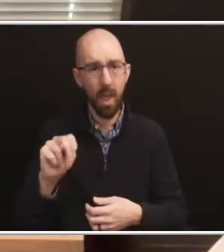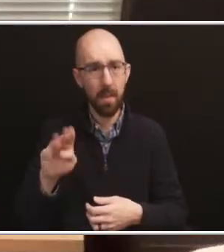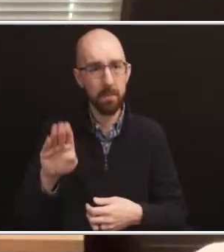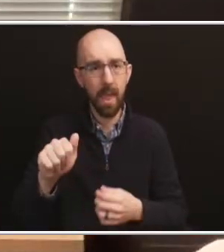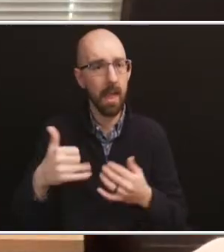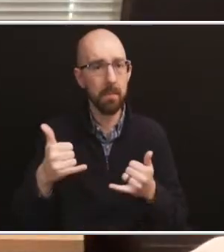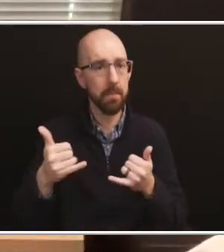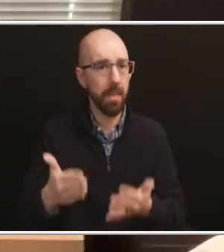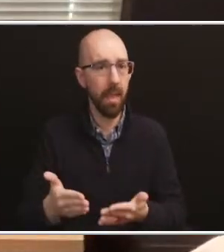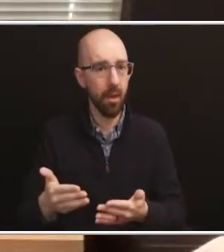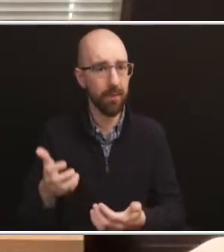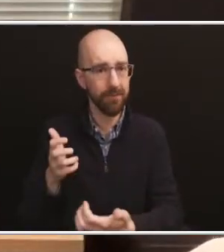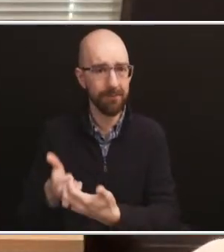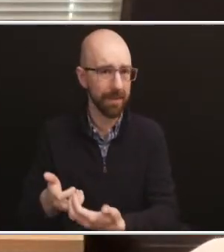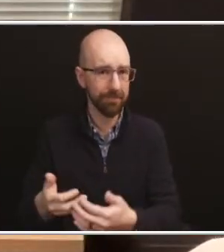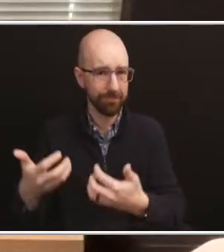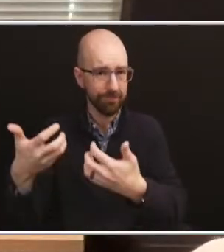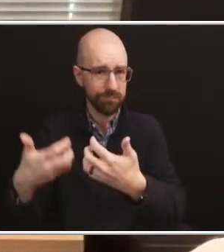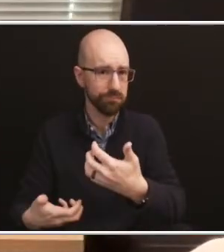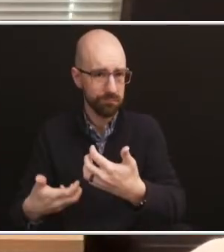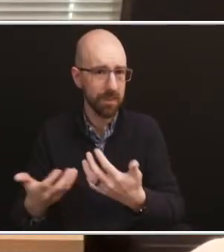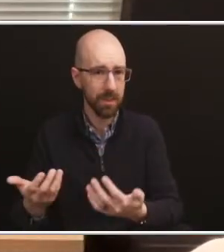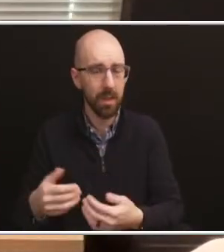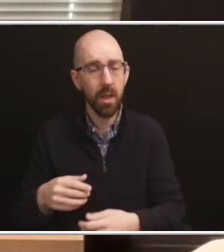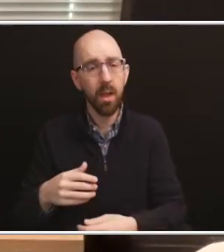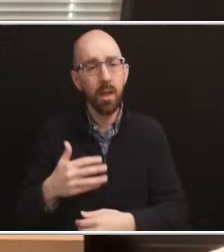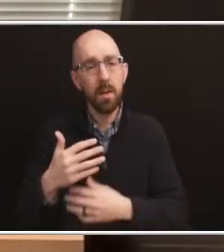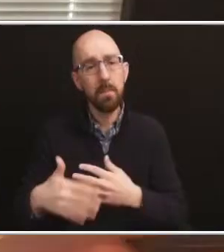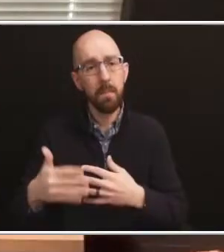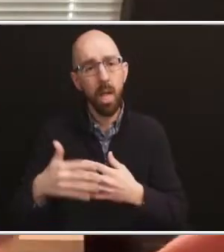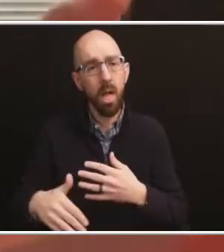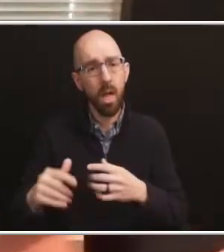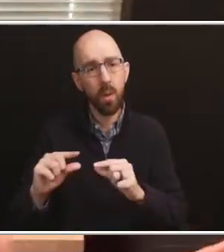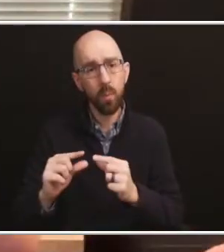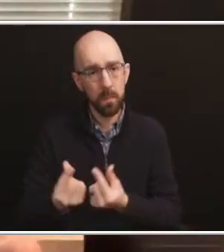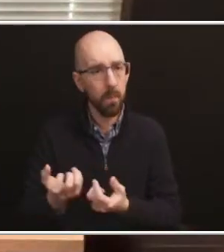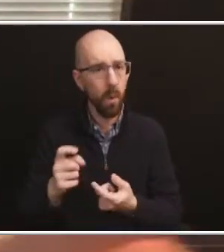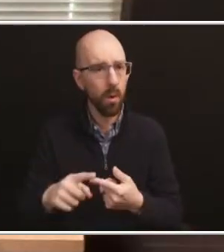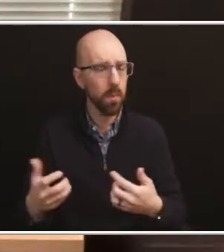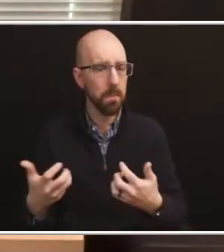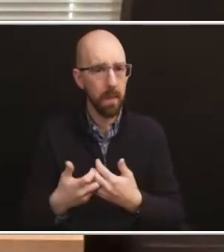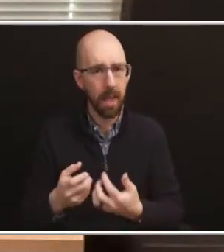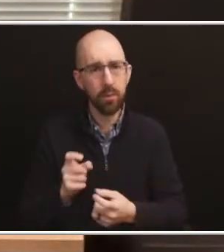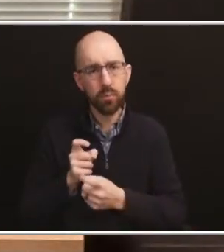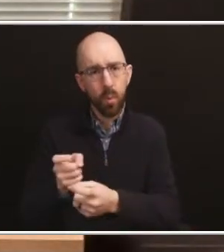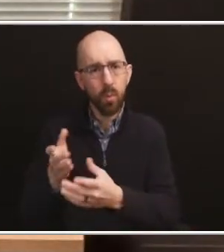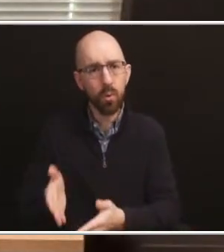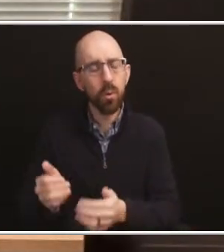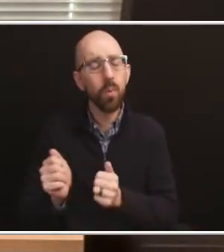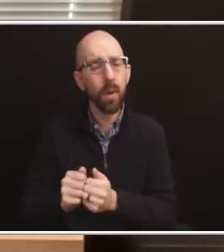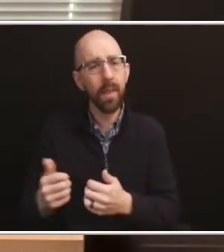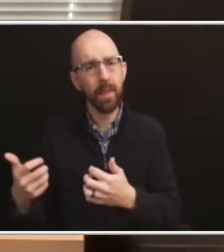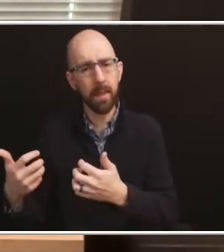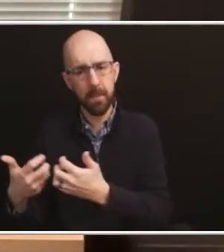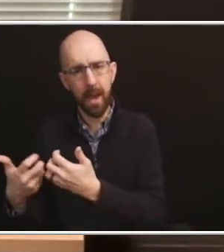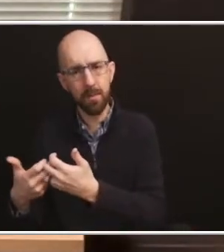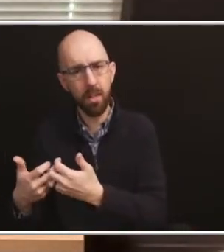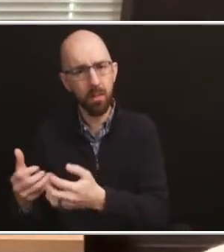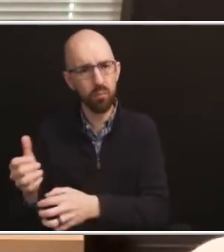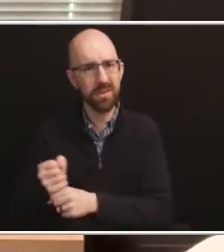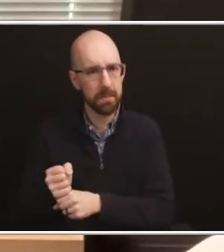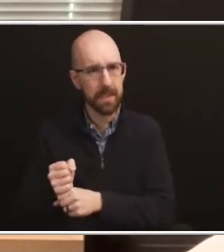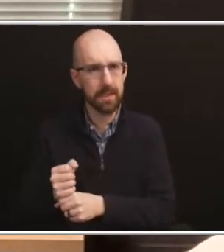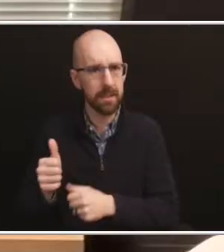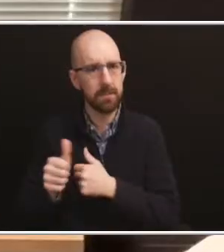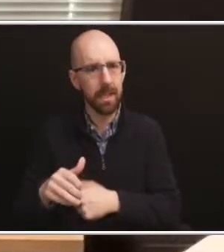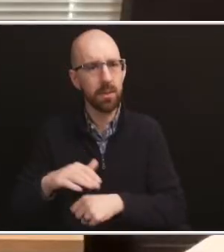reality. Blood groups also important because you want to match donors with compatible recipients based on